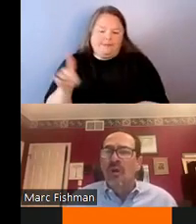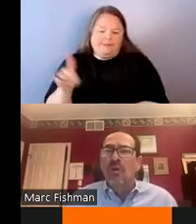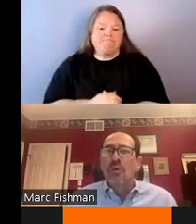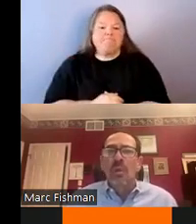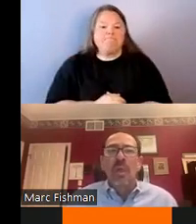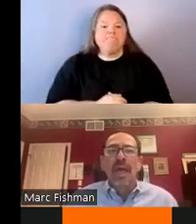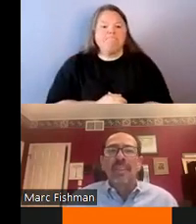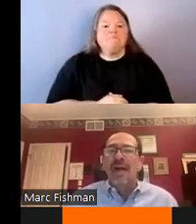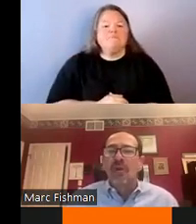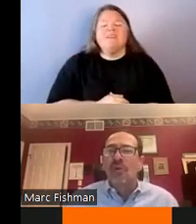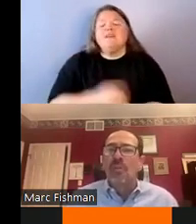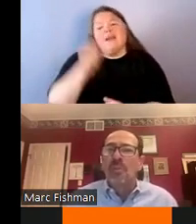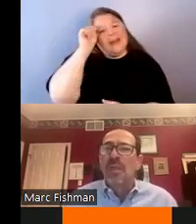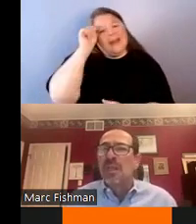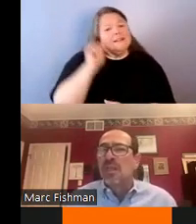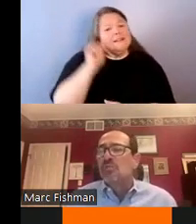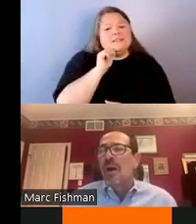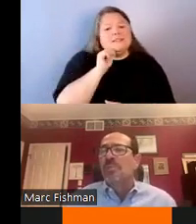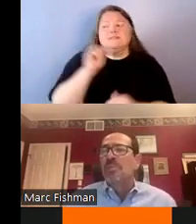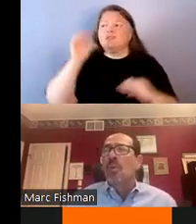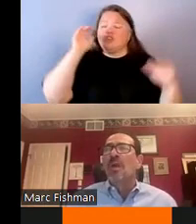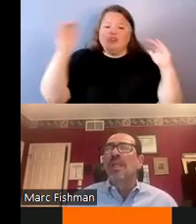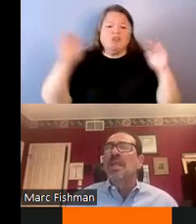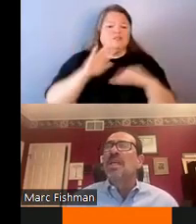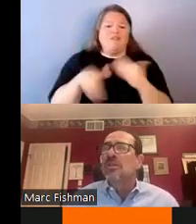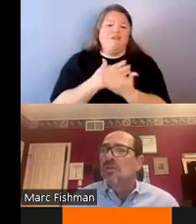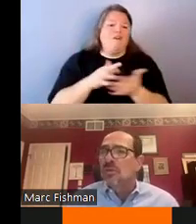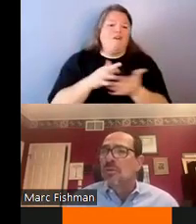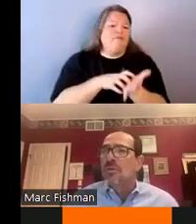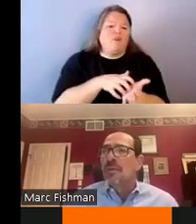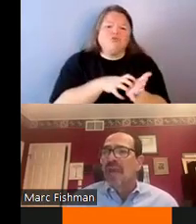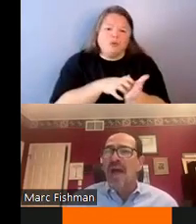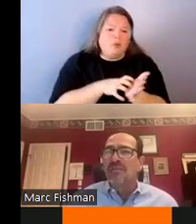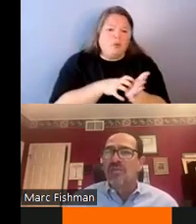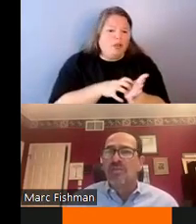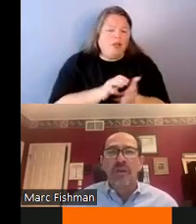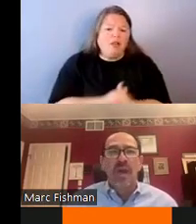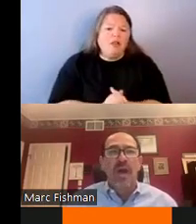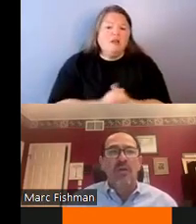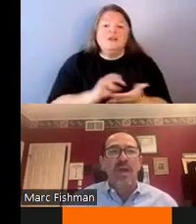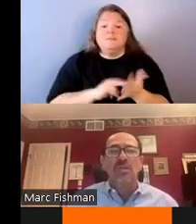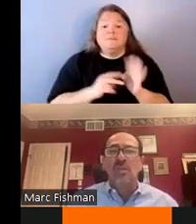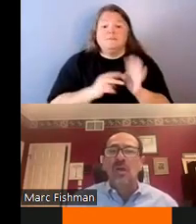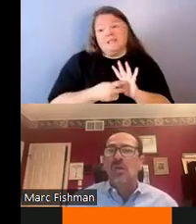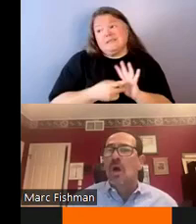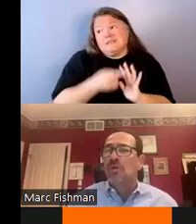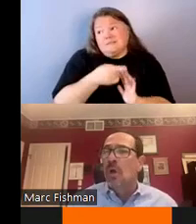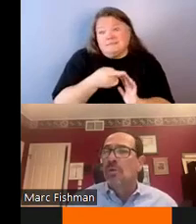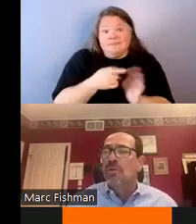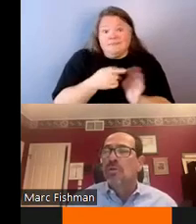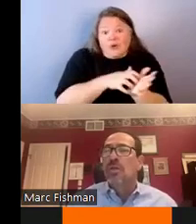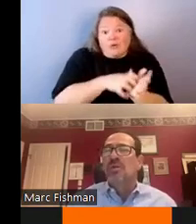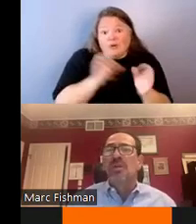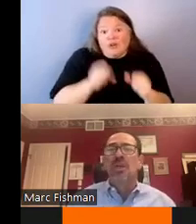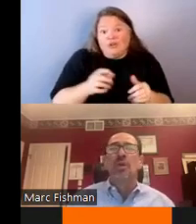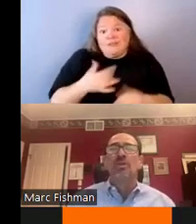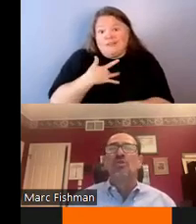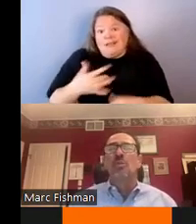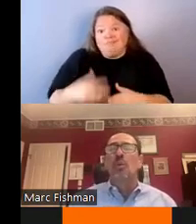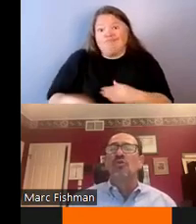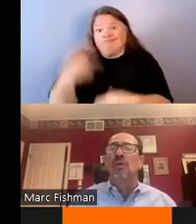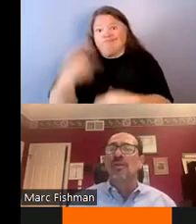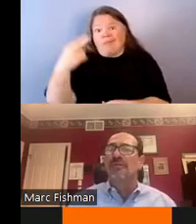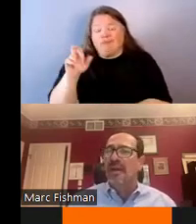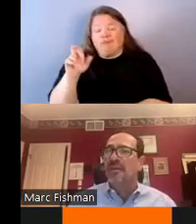and young adults are extremely vulnerable, and that vulnerability is probably what leads them to have these very high rates. Young adults, in particular,